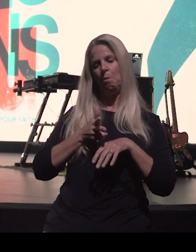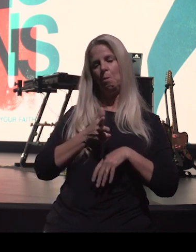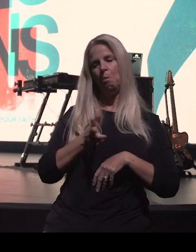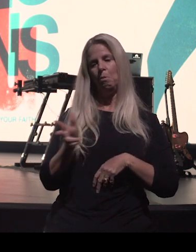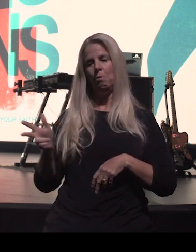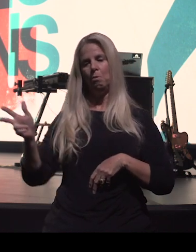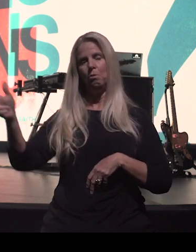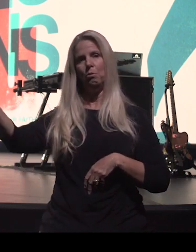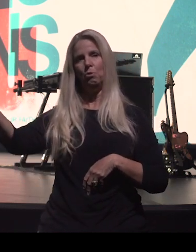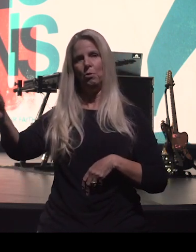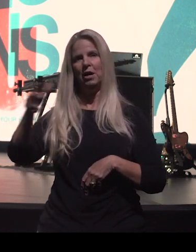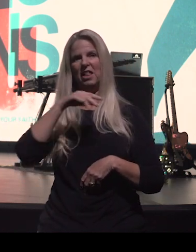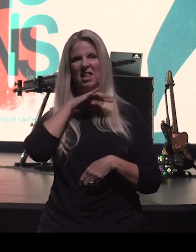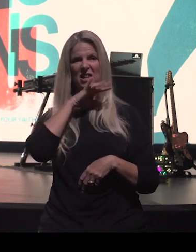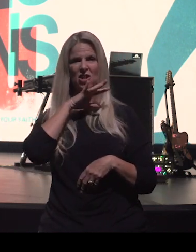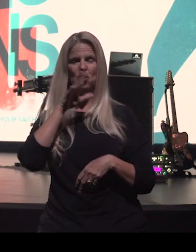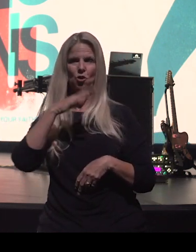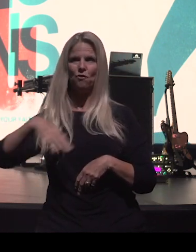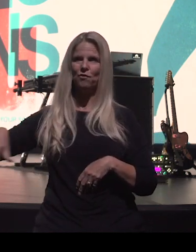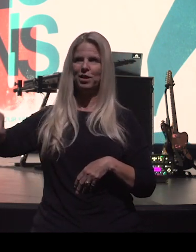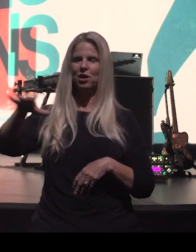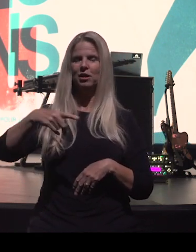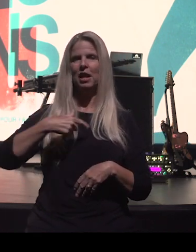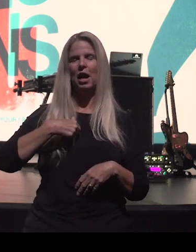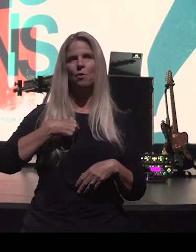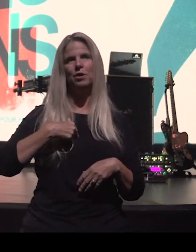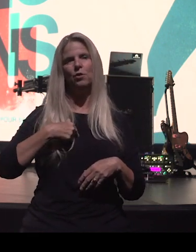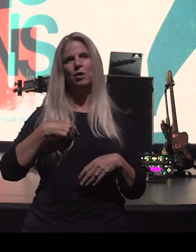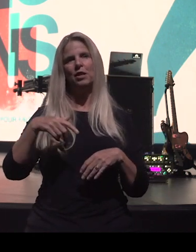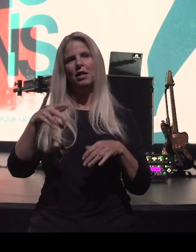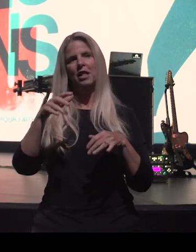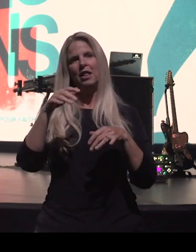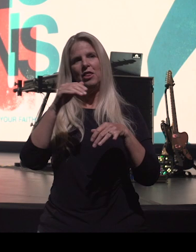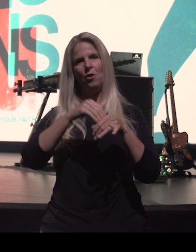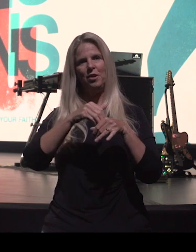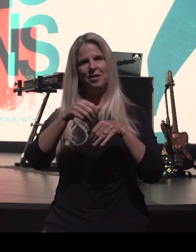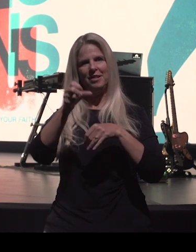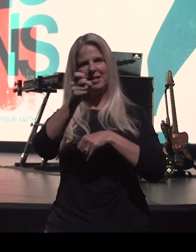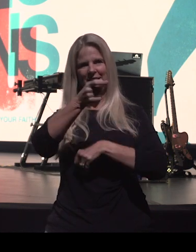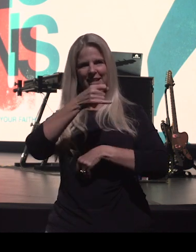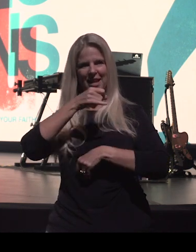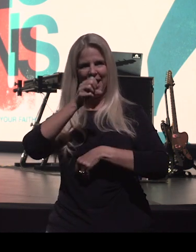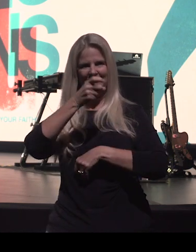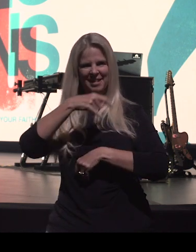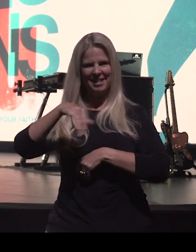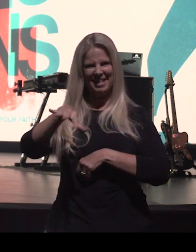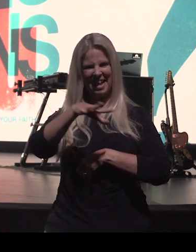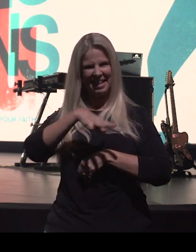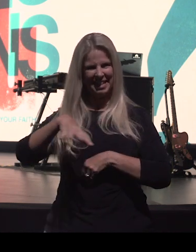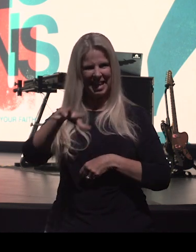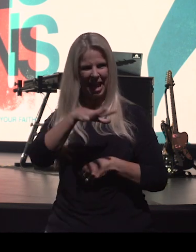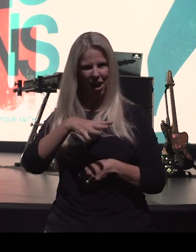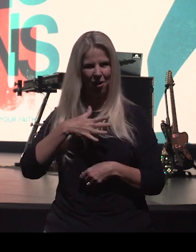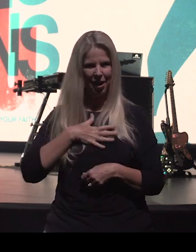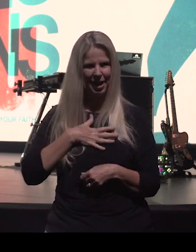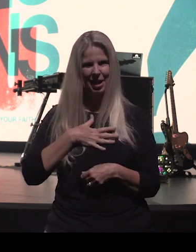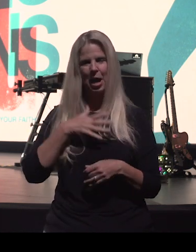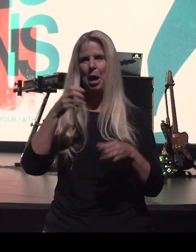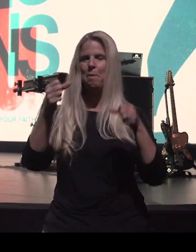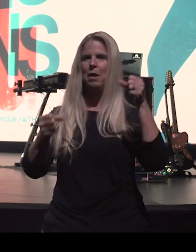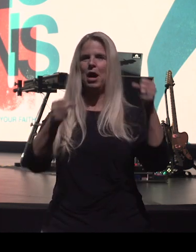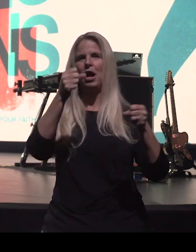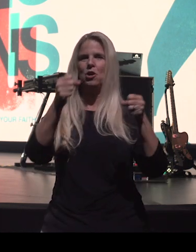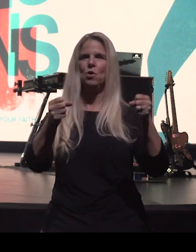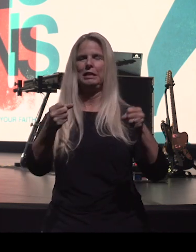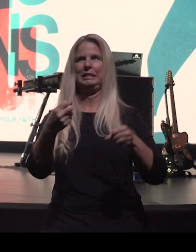through this dirt field, and as I'm going through it, I came upon this really sandy area, deep sand, and my truck got completely stuck in the